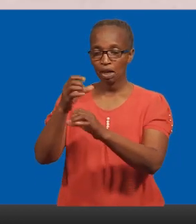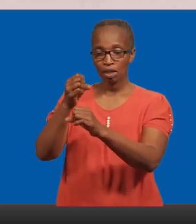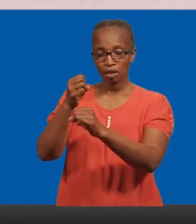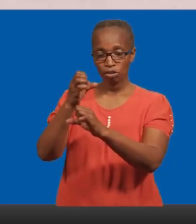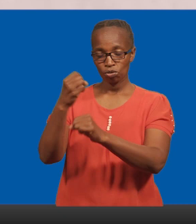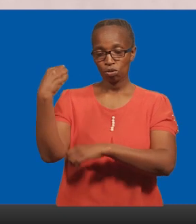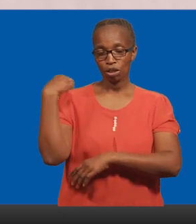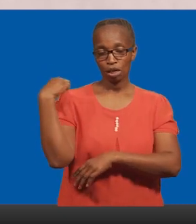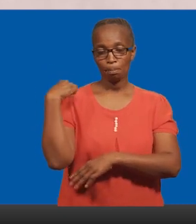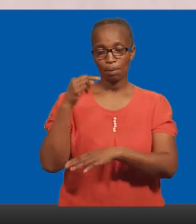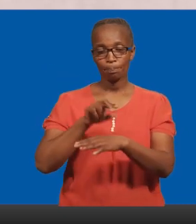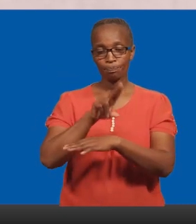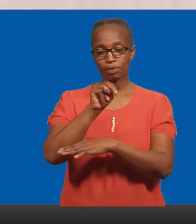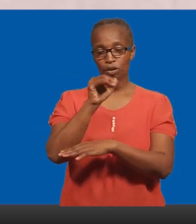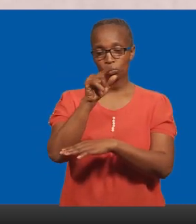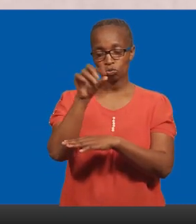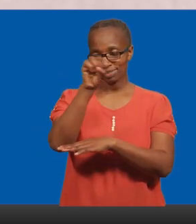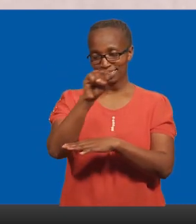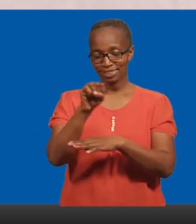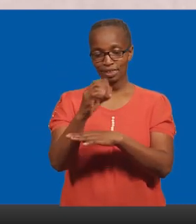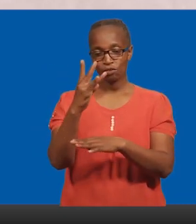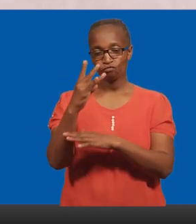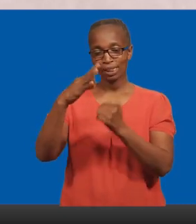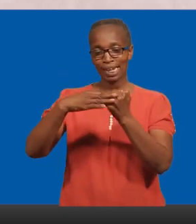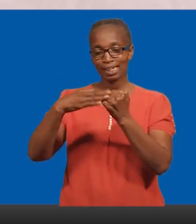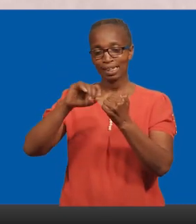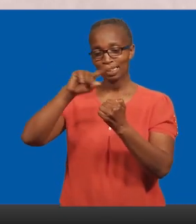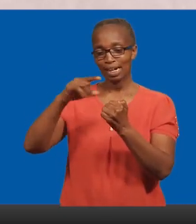Thank you. The total number of units was